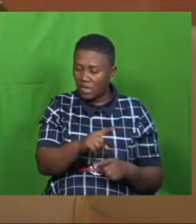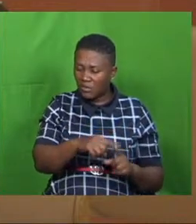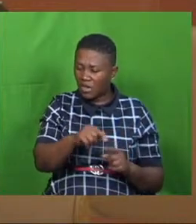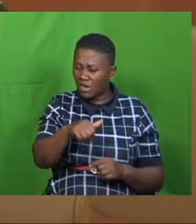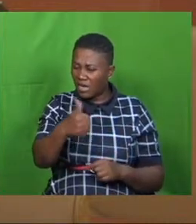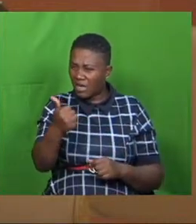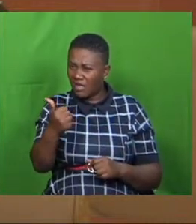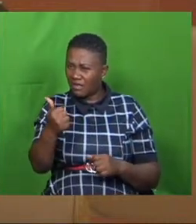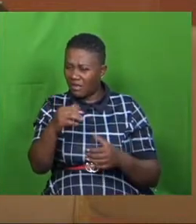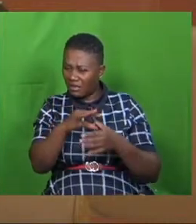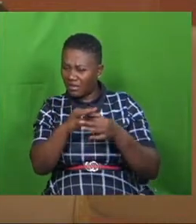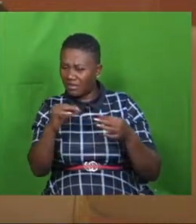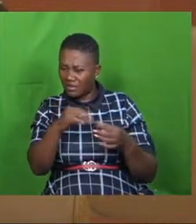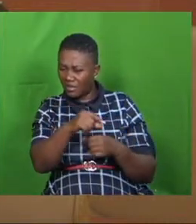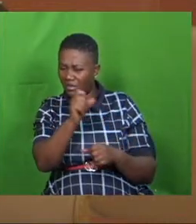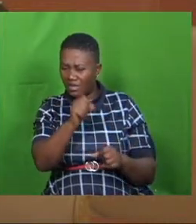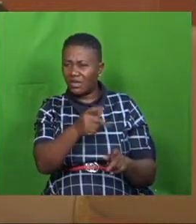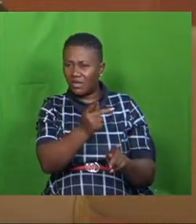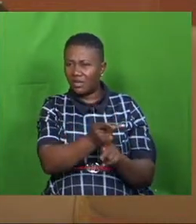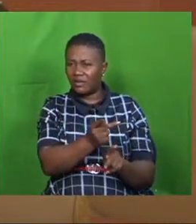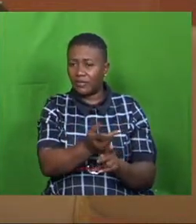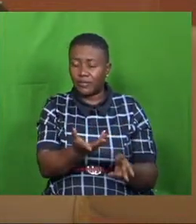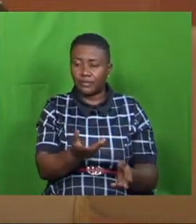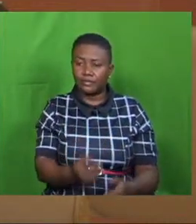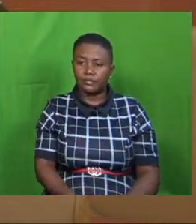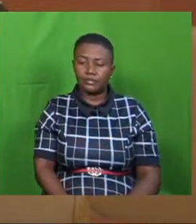stand. It's got to respect.